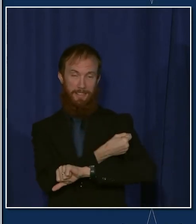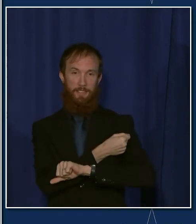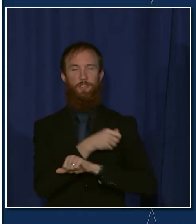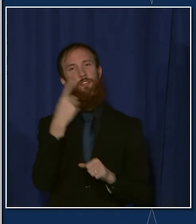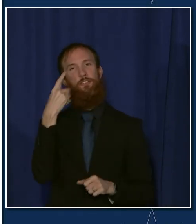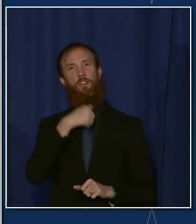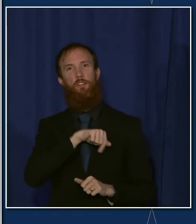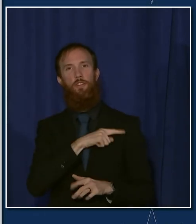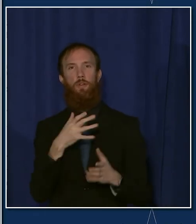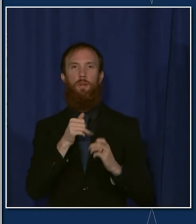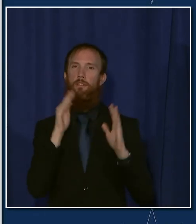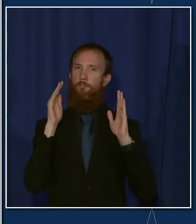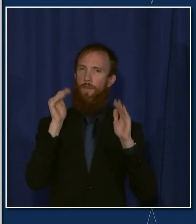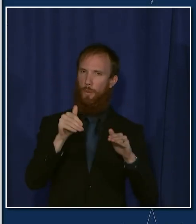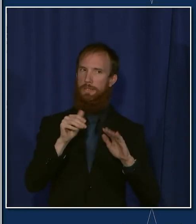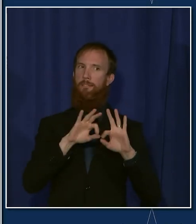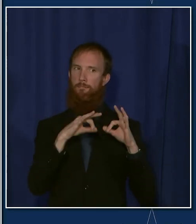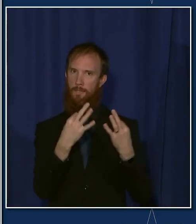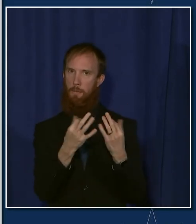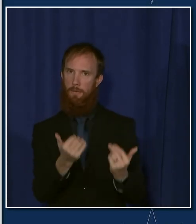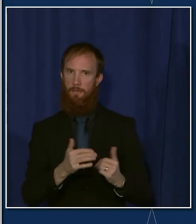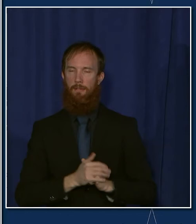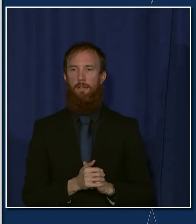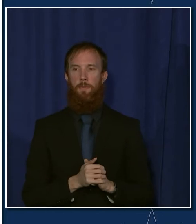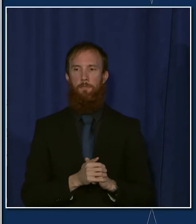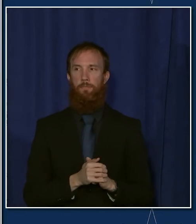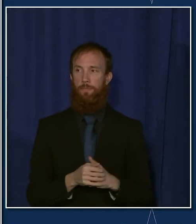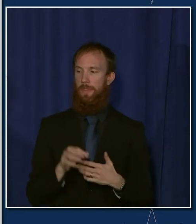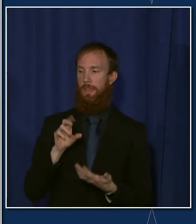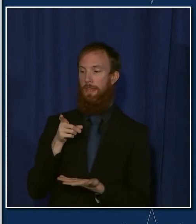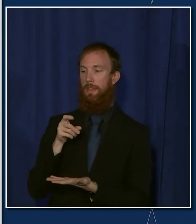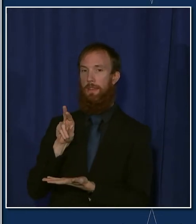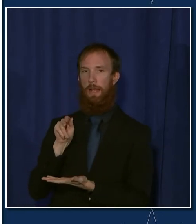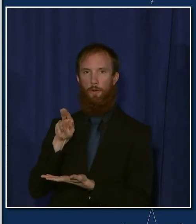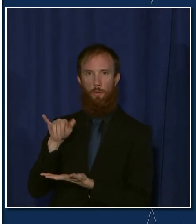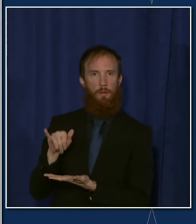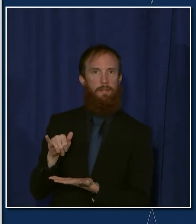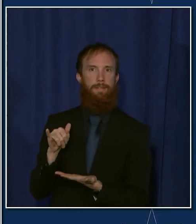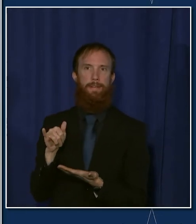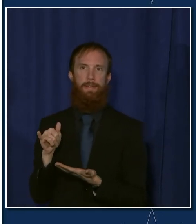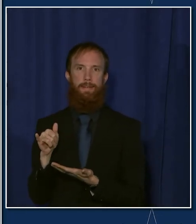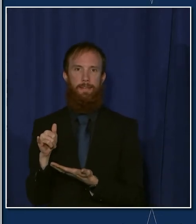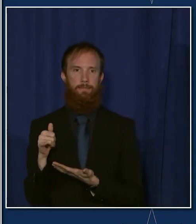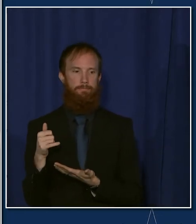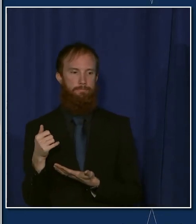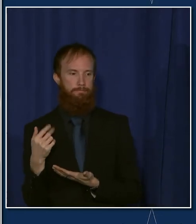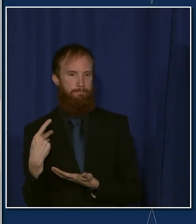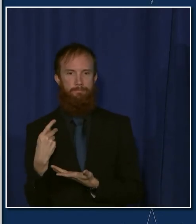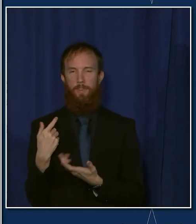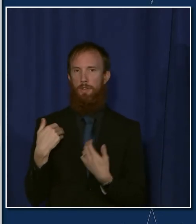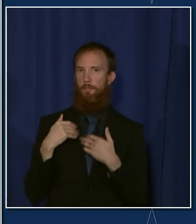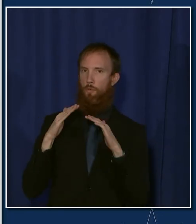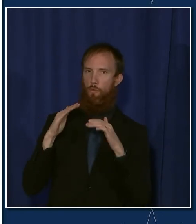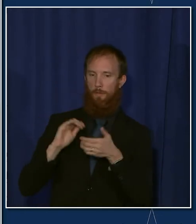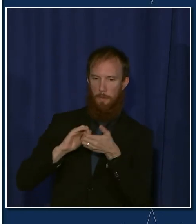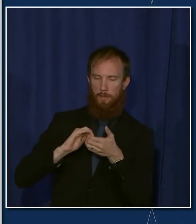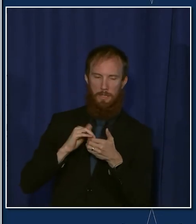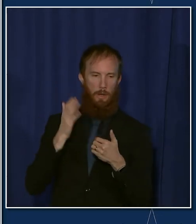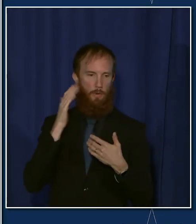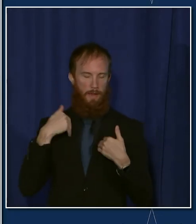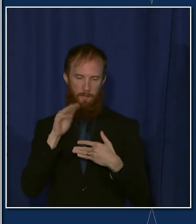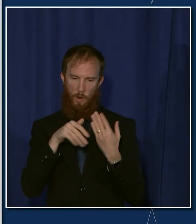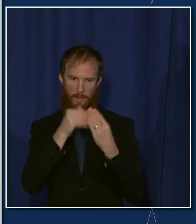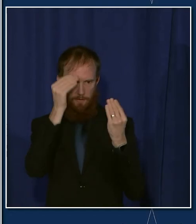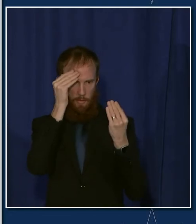families now. And so we're going to be getting the data through Dr. Arwady, and we have a great partnership. We're going to get the data school by school. We're going to